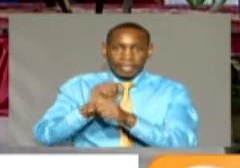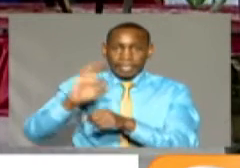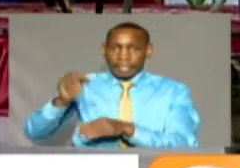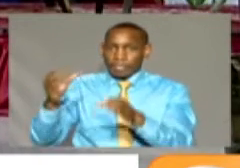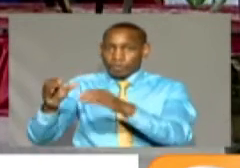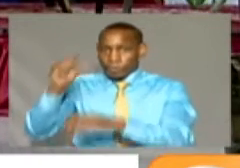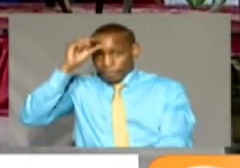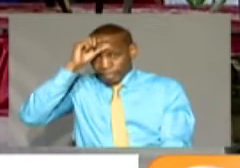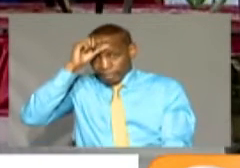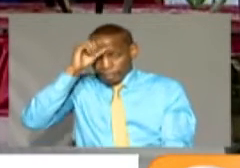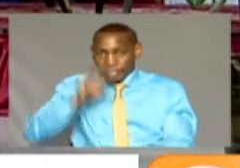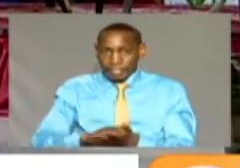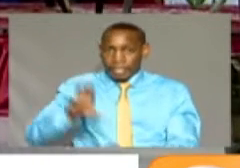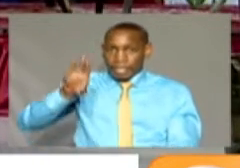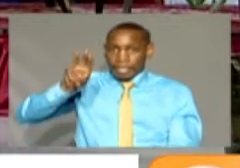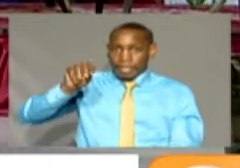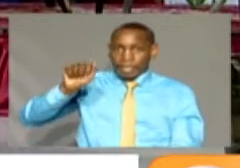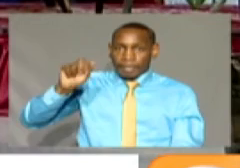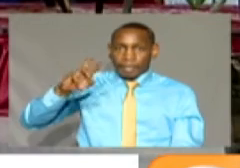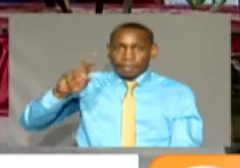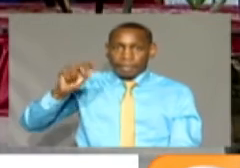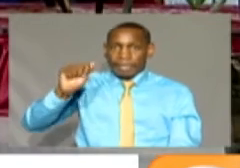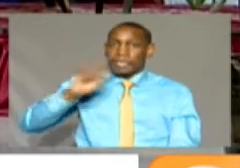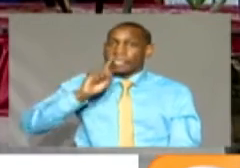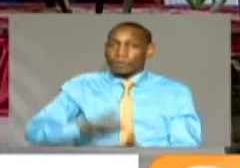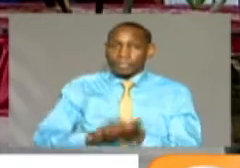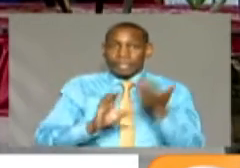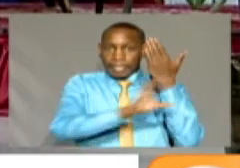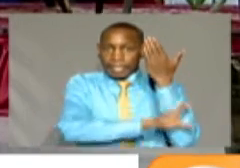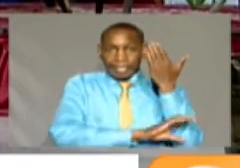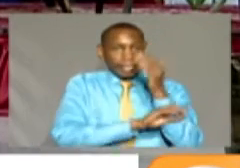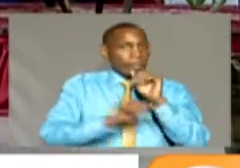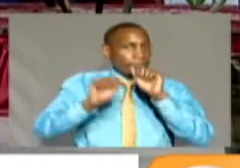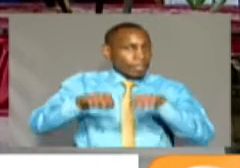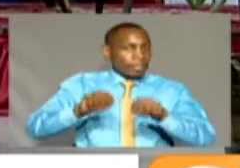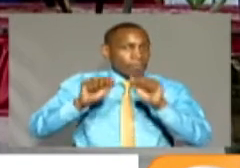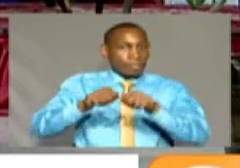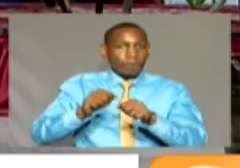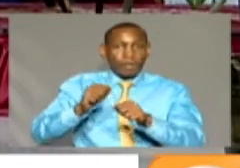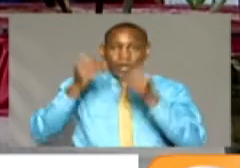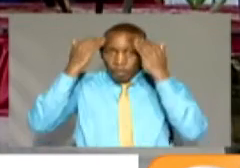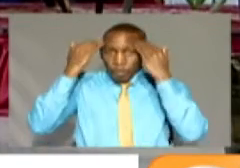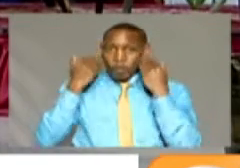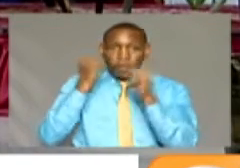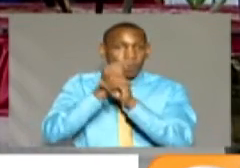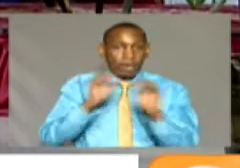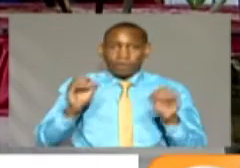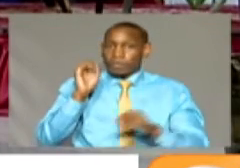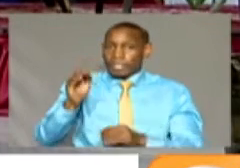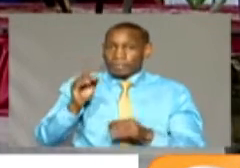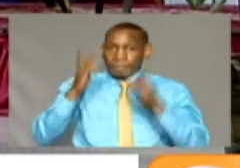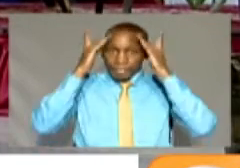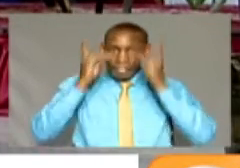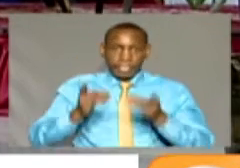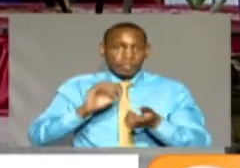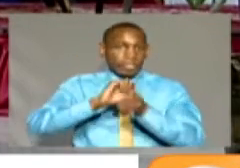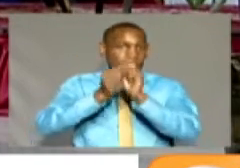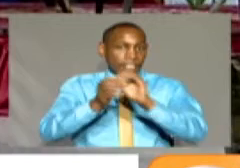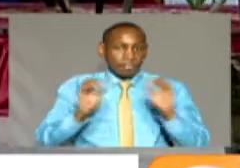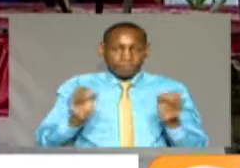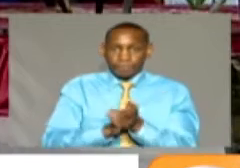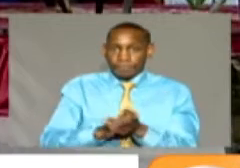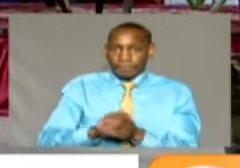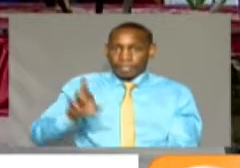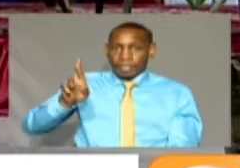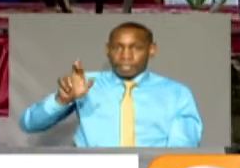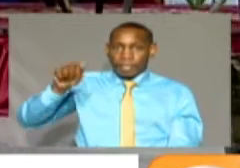of government. So Maraga now says the country is staring at a total paralysis in the courts if the decision is not reversed. And as Raquel